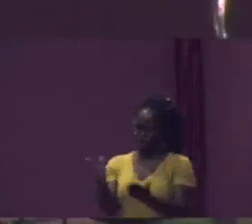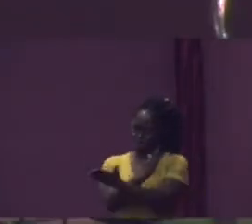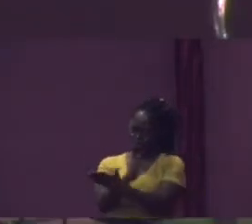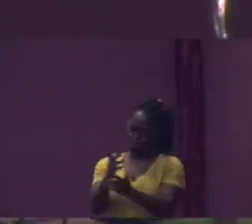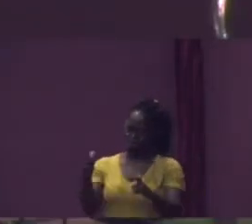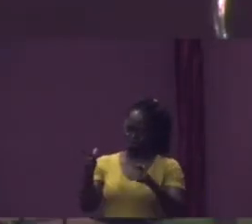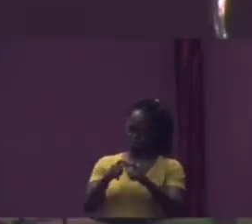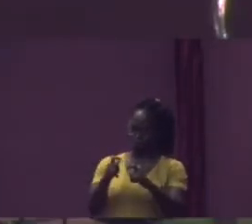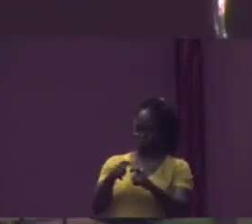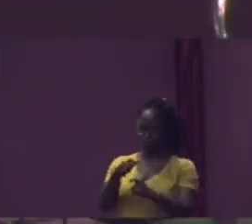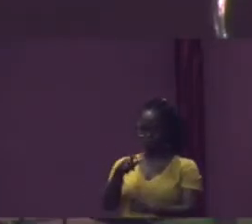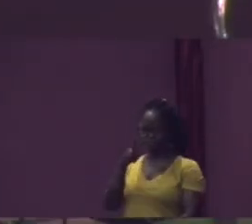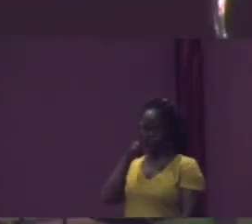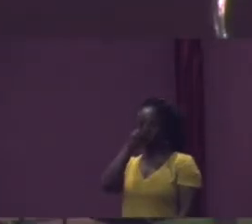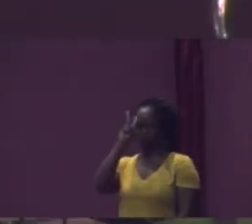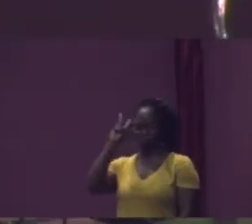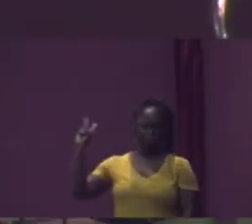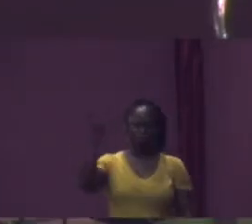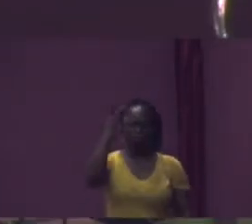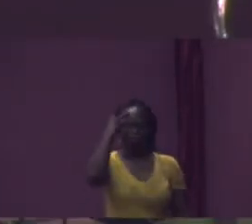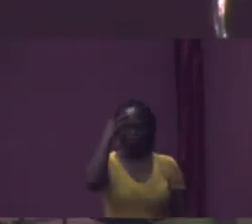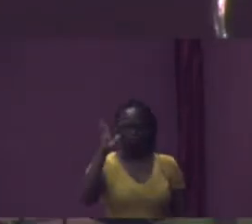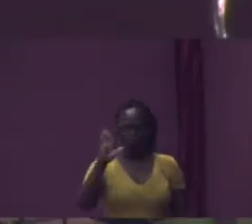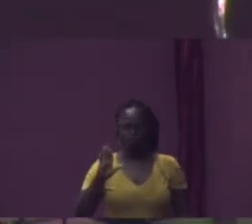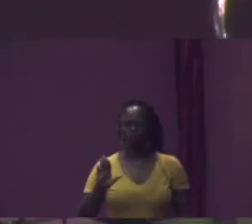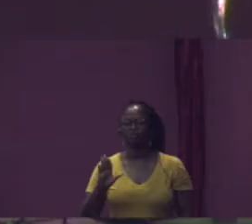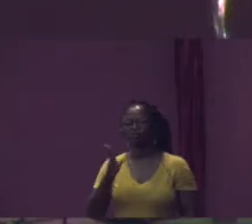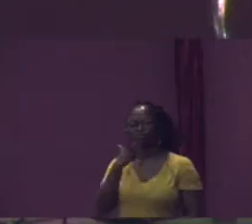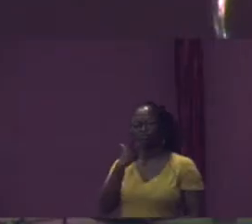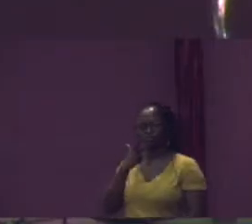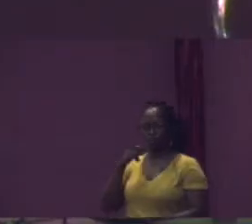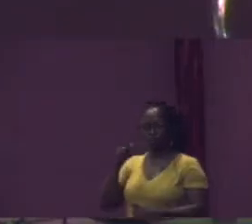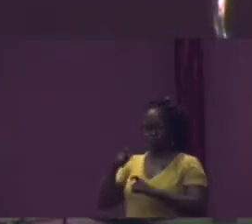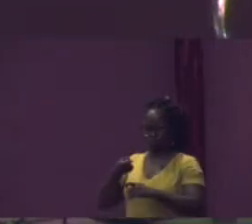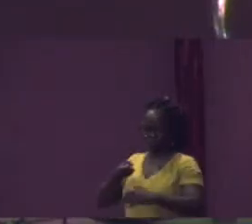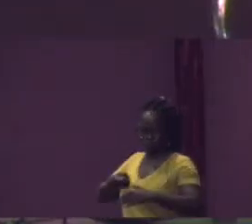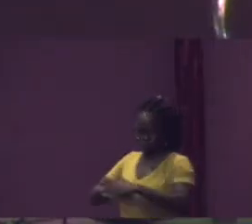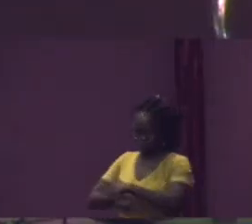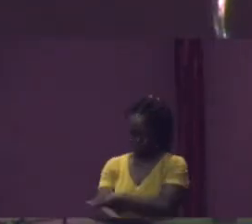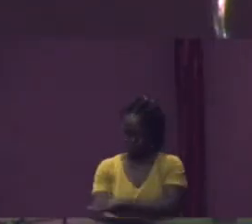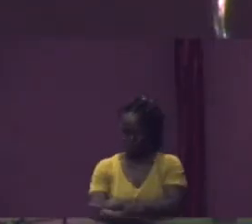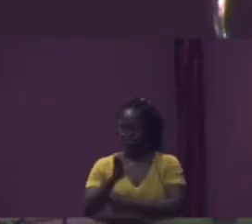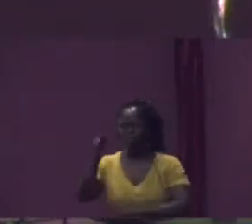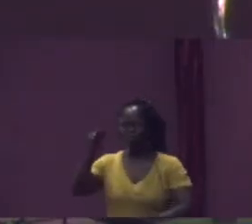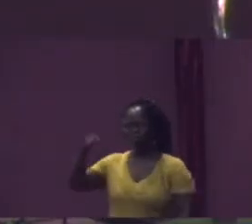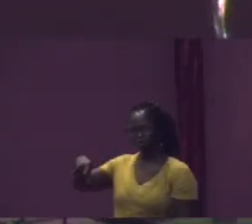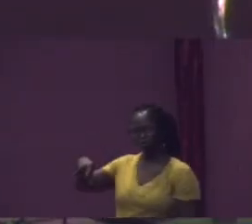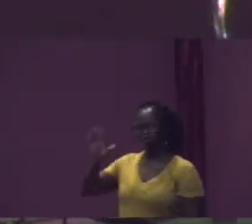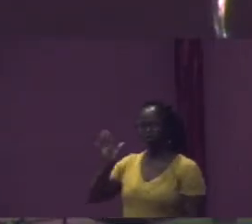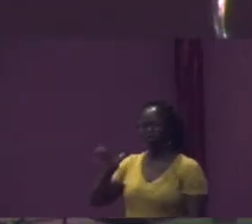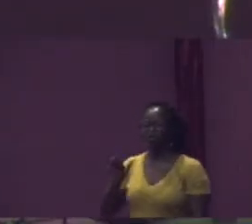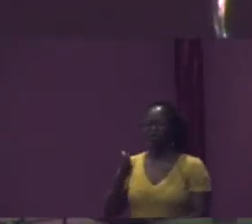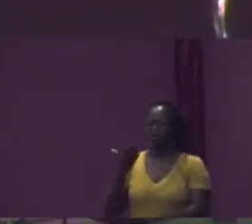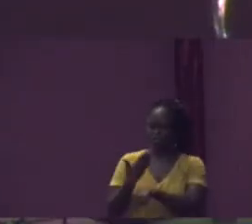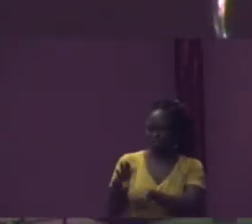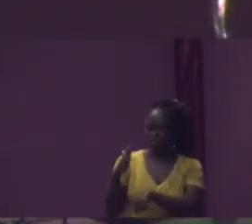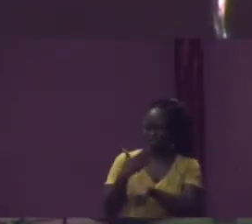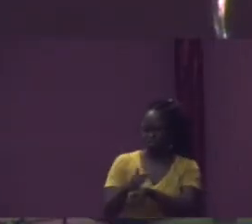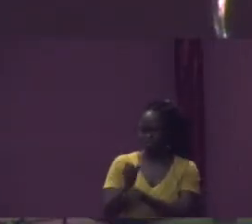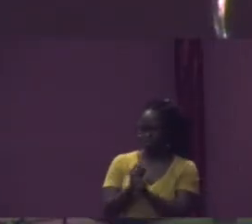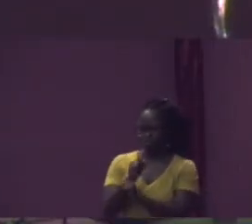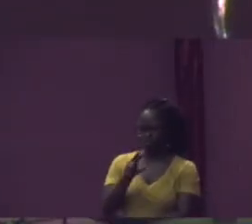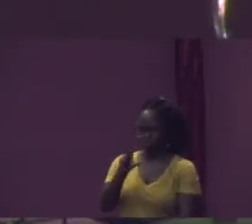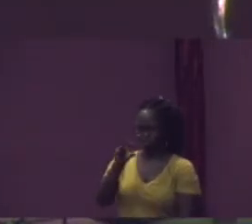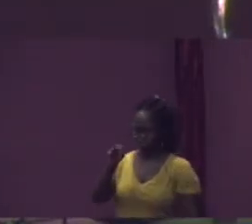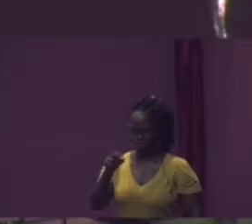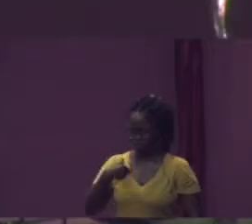A prominent retired Puerto Rican obstetrician, Dr. Onís, trained in the mid-1950s, and when I interviewed him was much